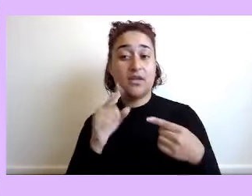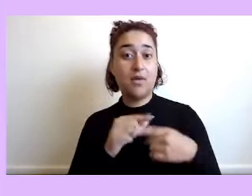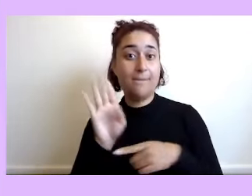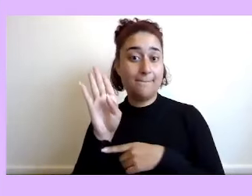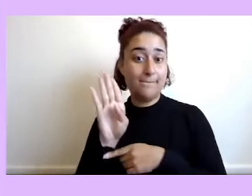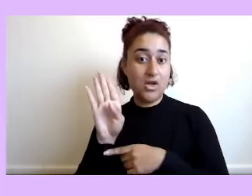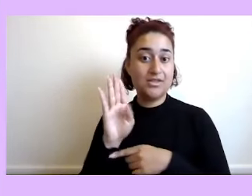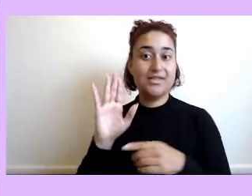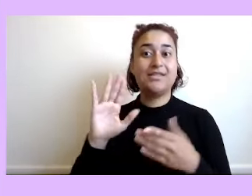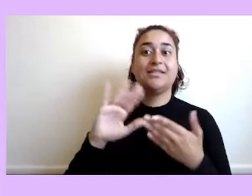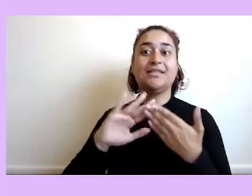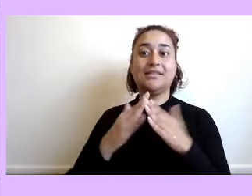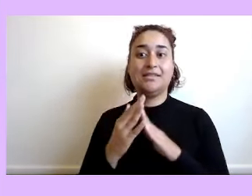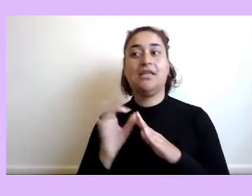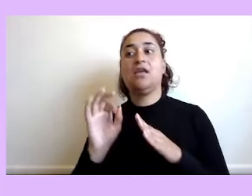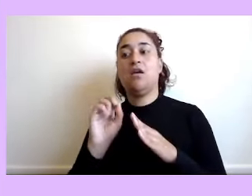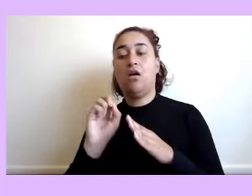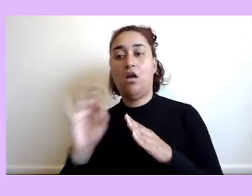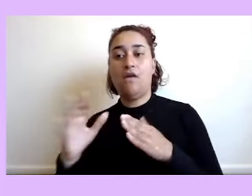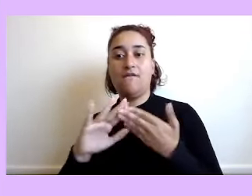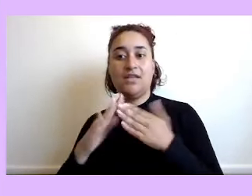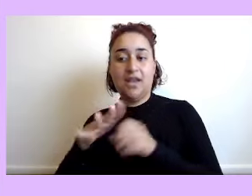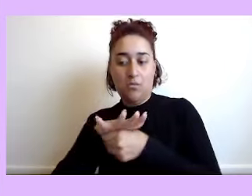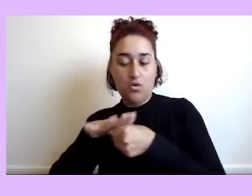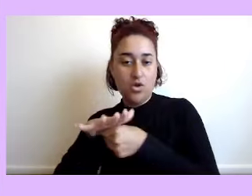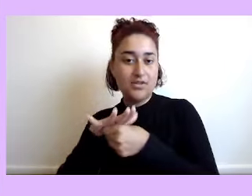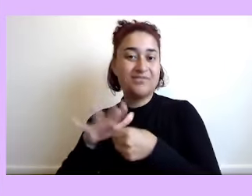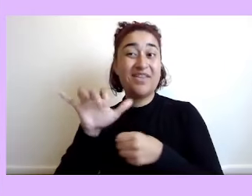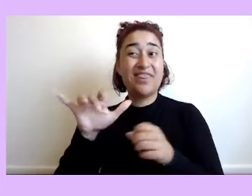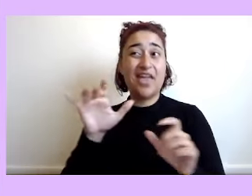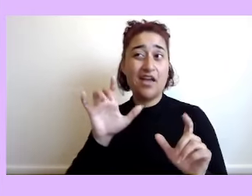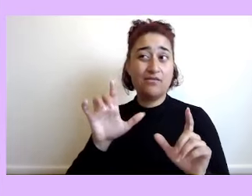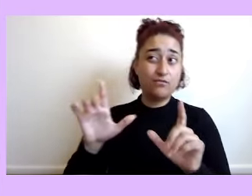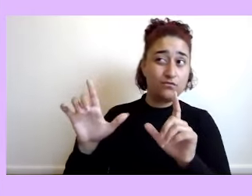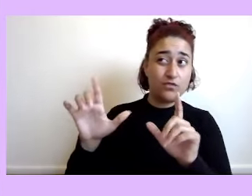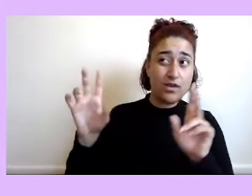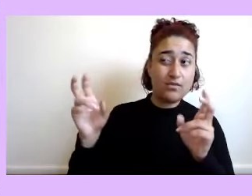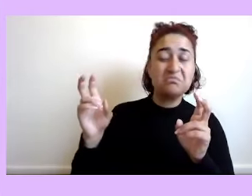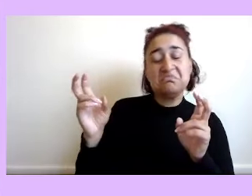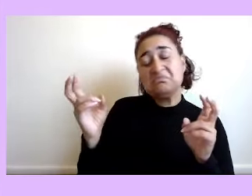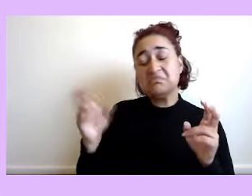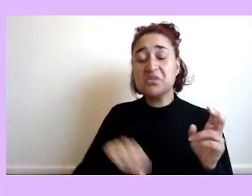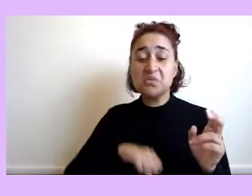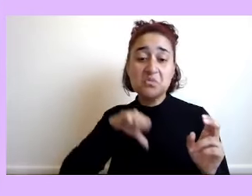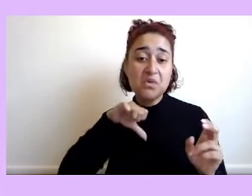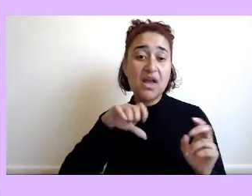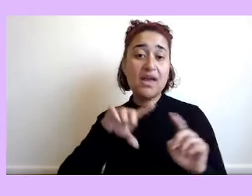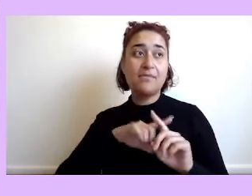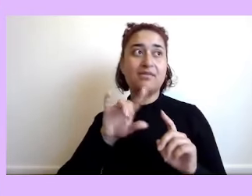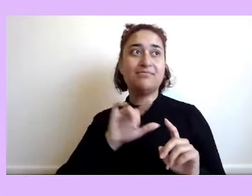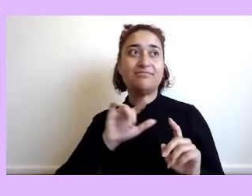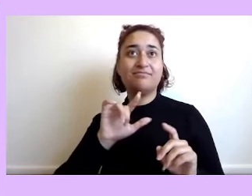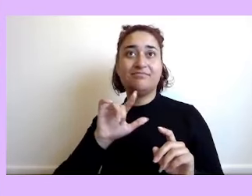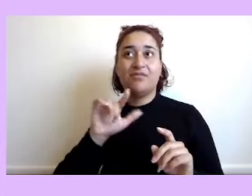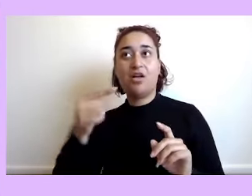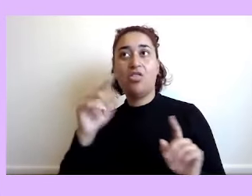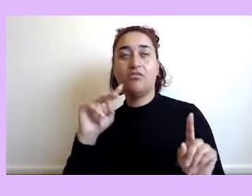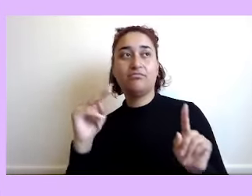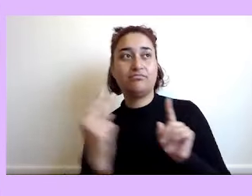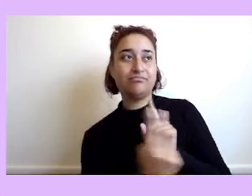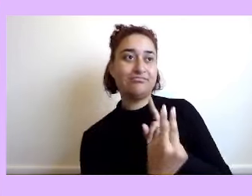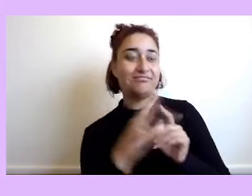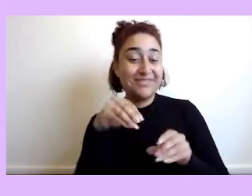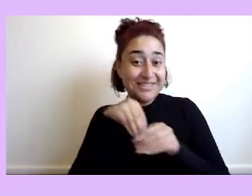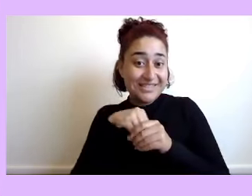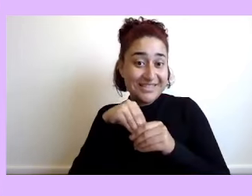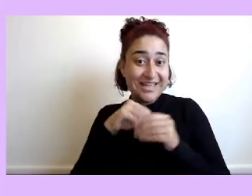of neighborhoods. And that frame, you know, there's a lot of pride in it, but the other side of it is that the inside of the city